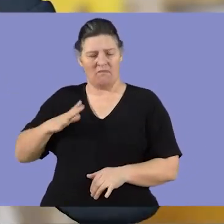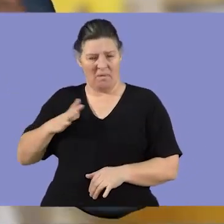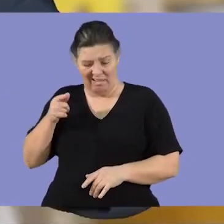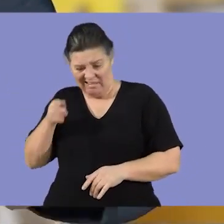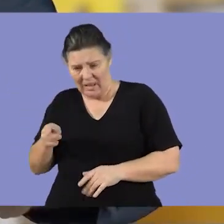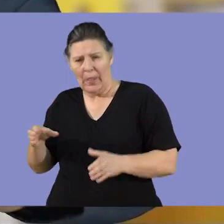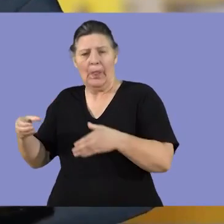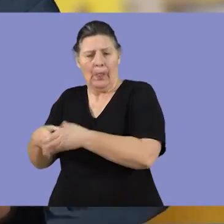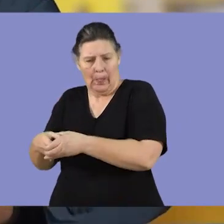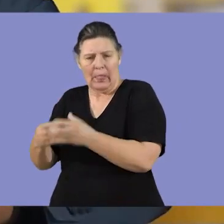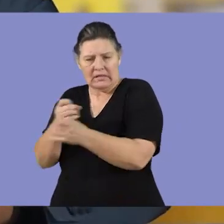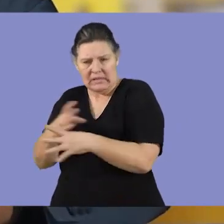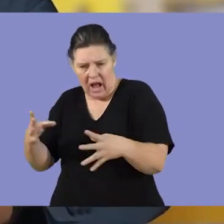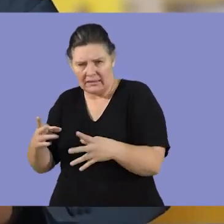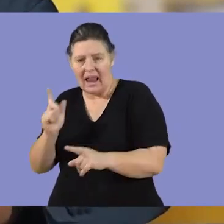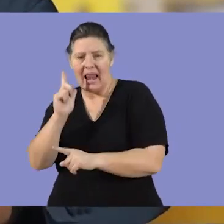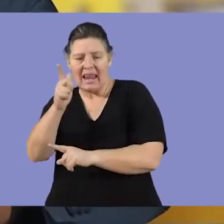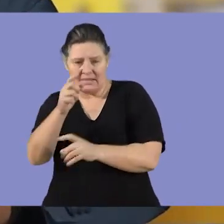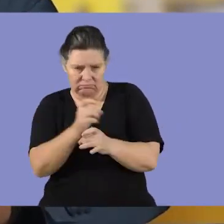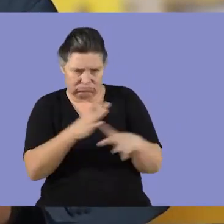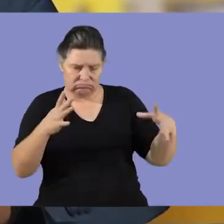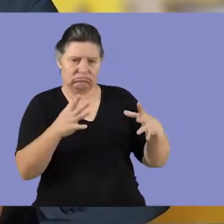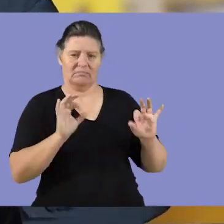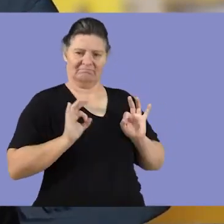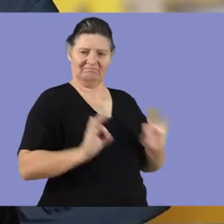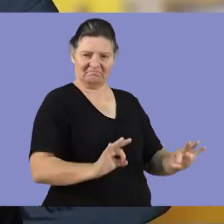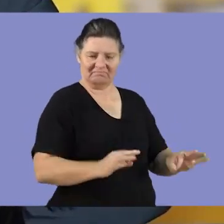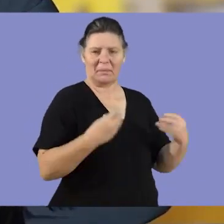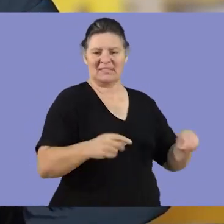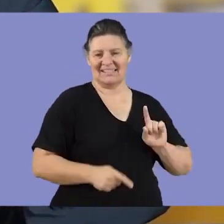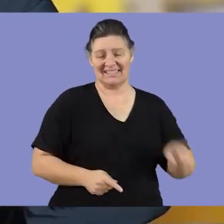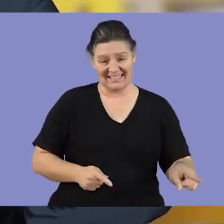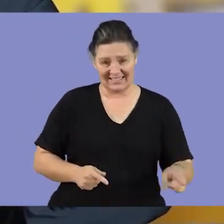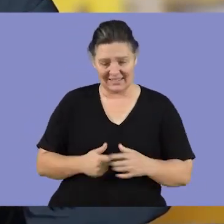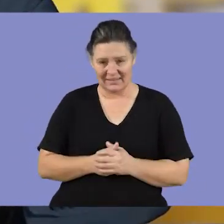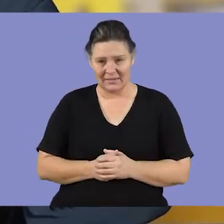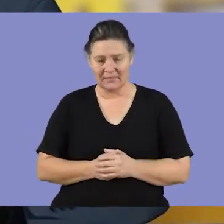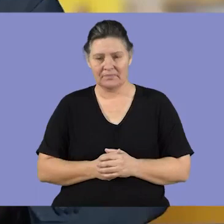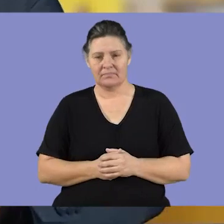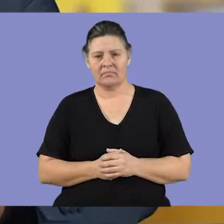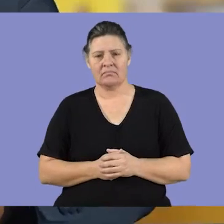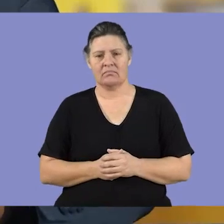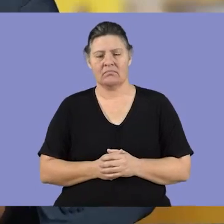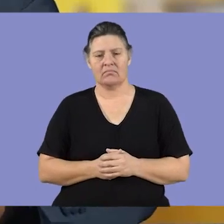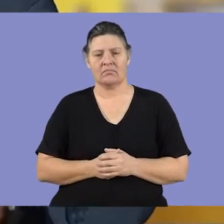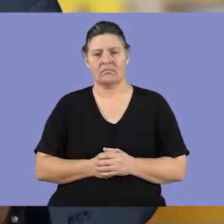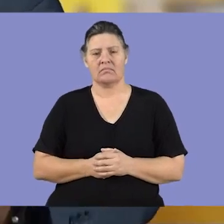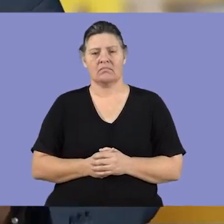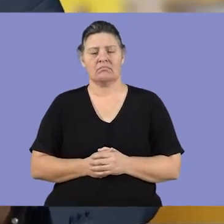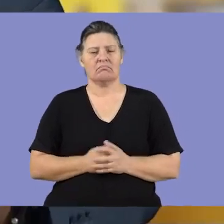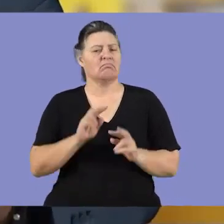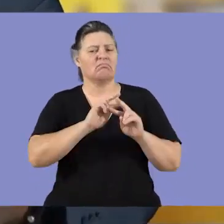scale, hoping that they would make it bigger in the future. All right, but then